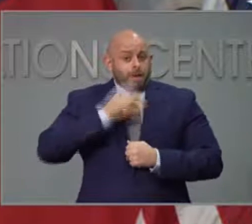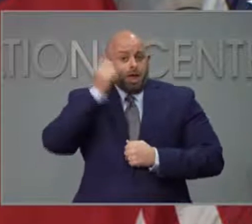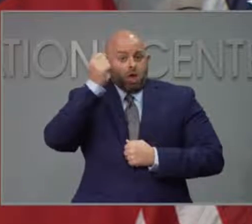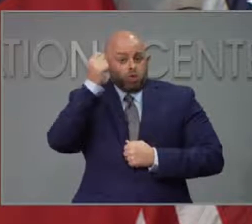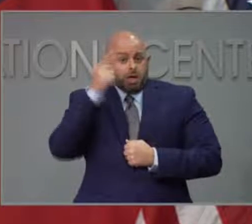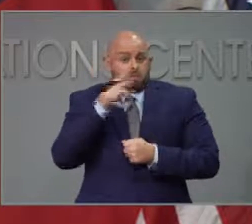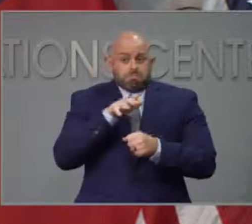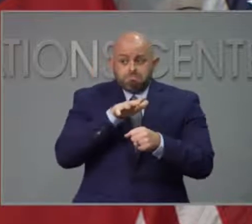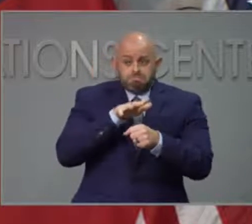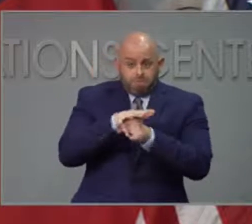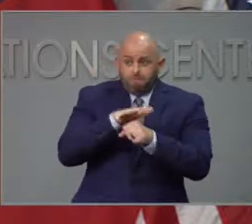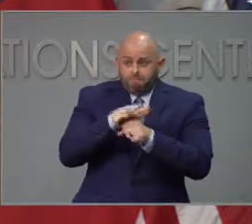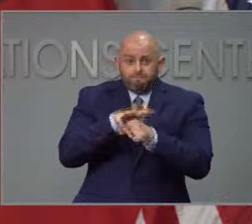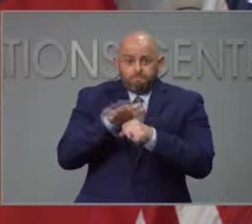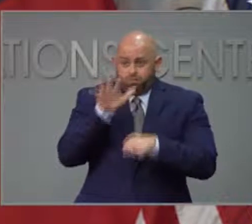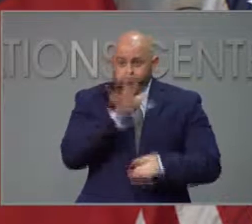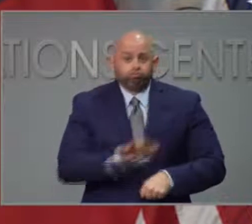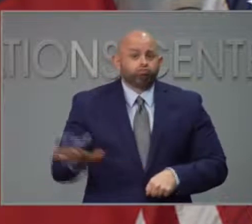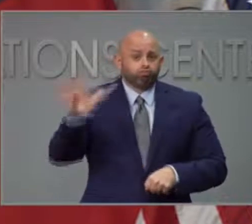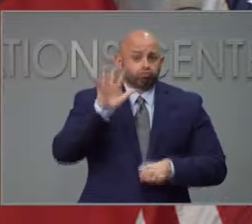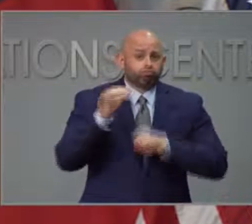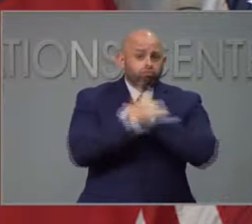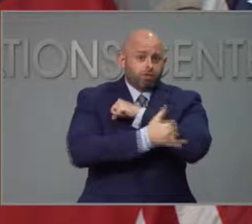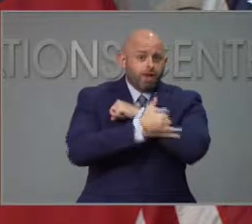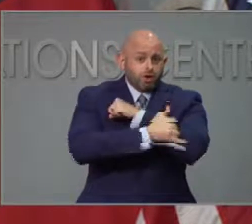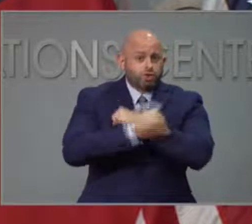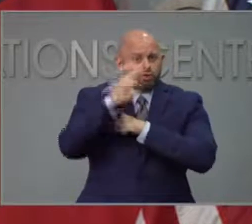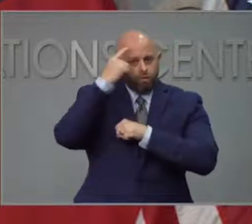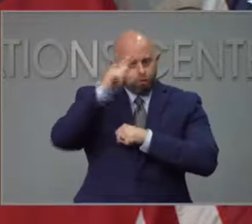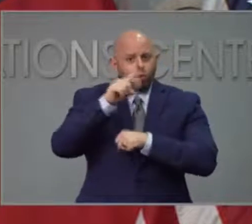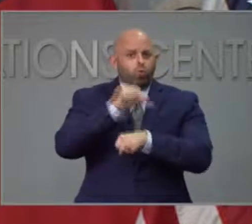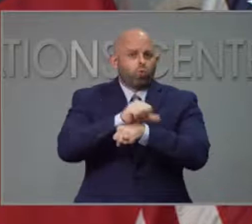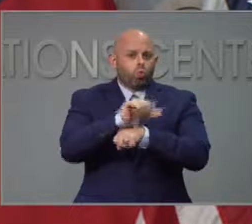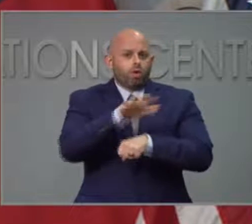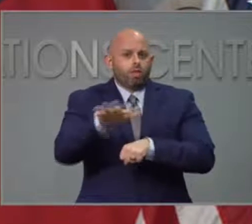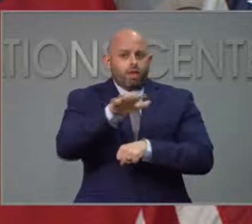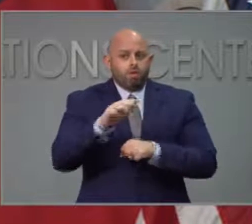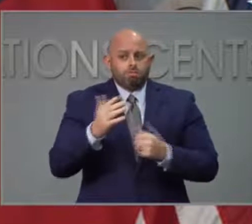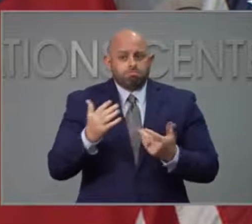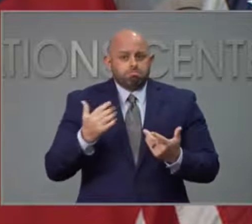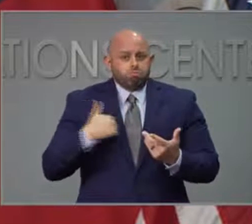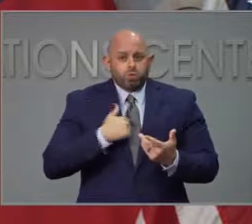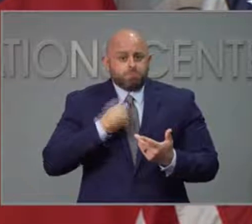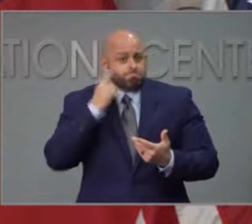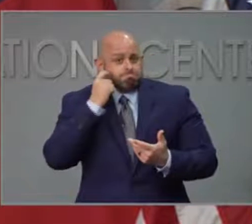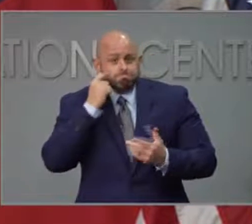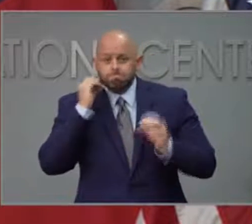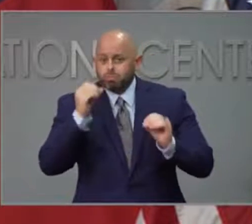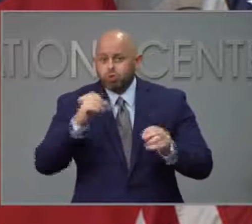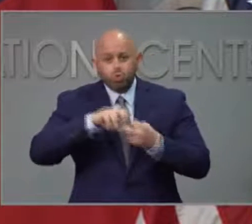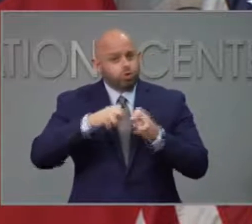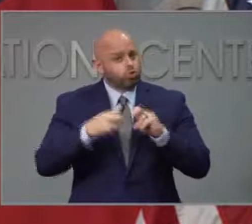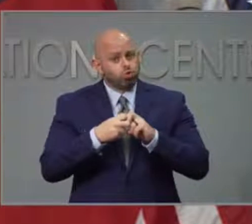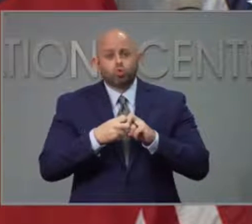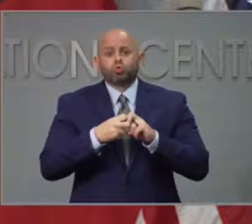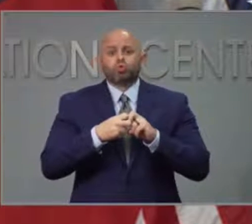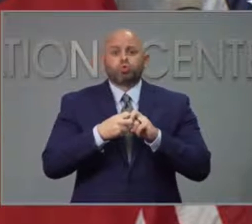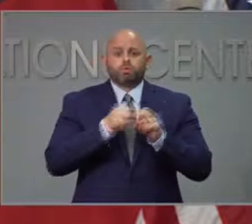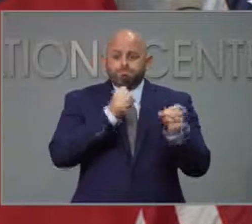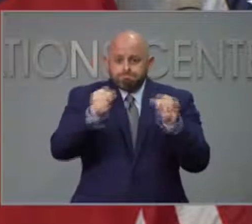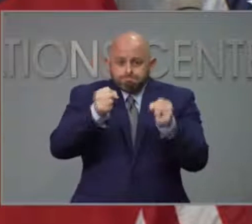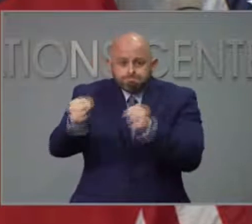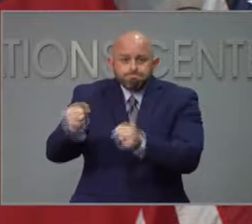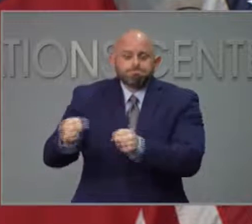workers were needed, the counties were able to fill those positions, and we've had no indication that there's been any issue. So there